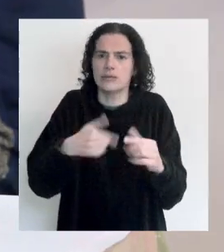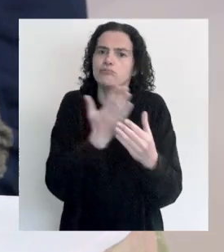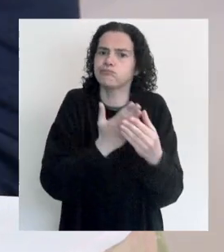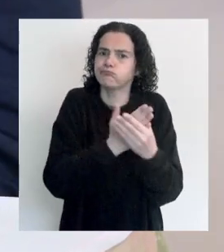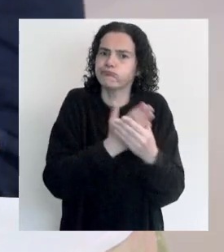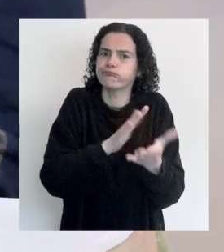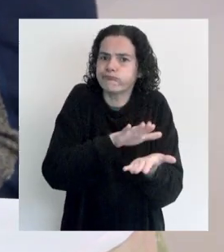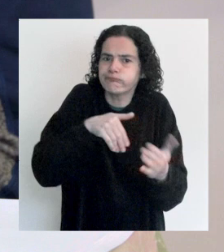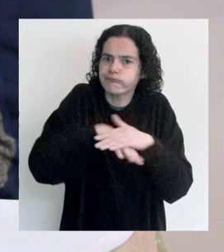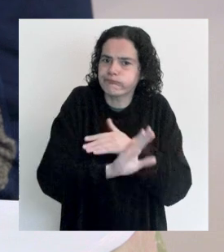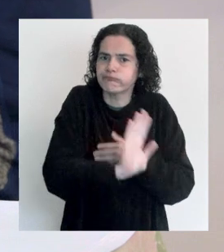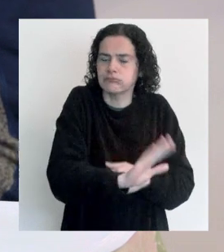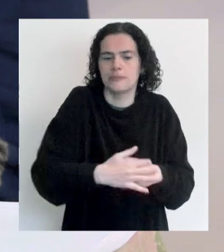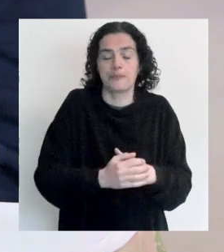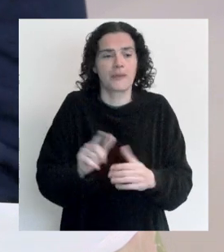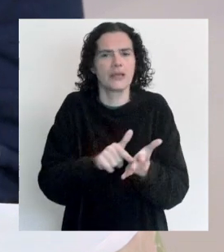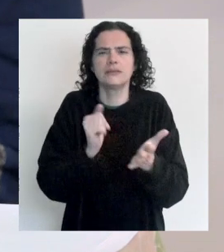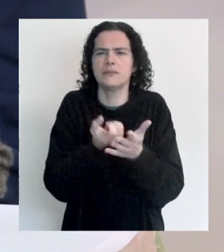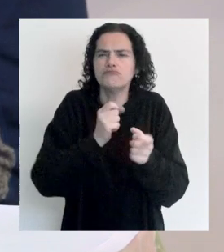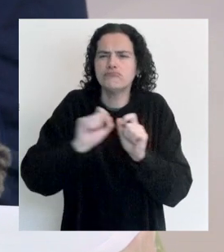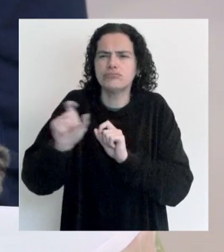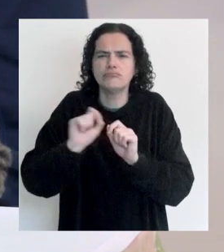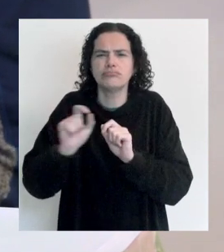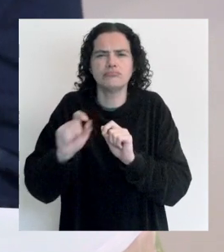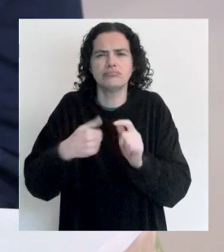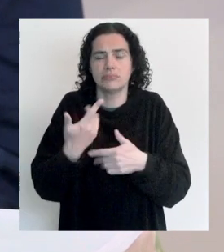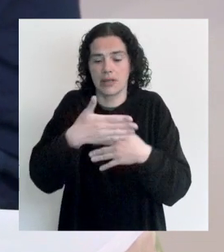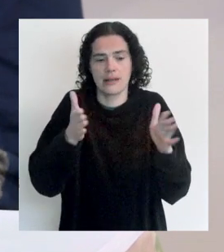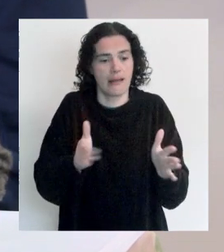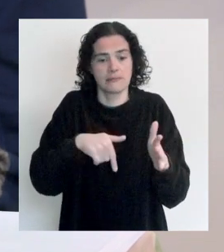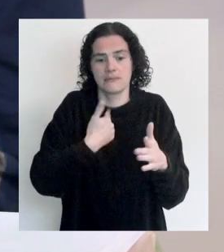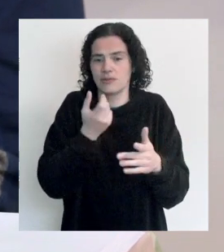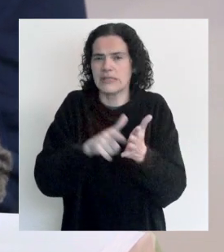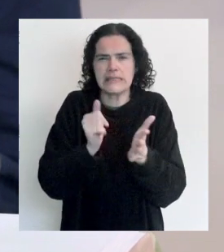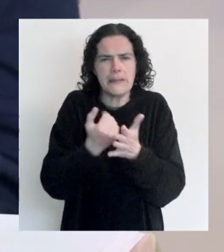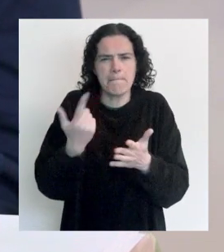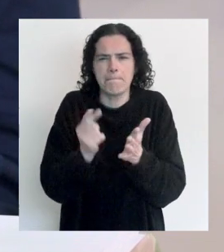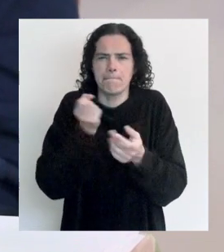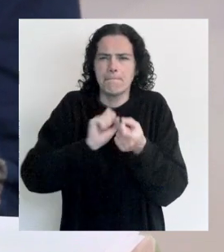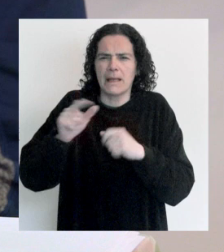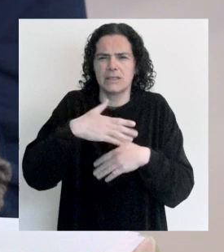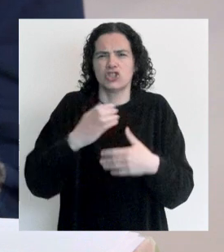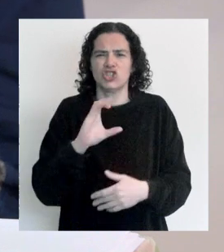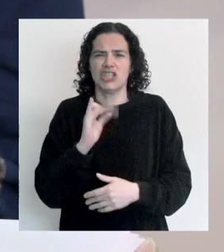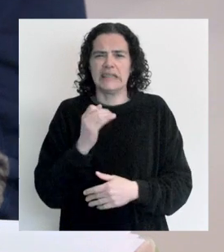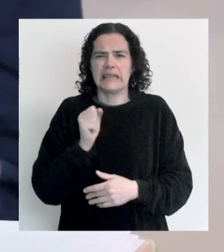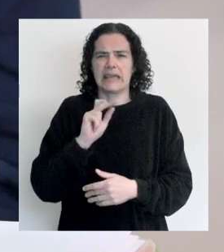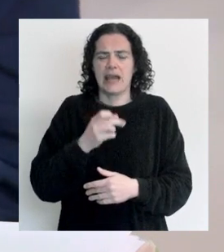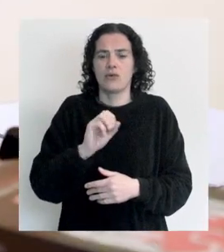gets published. Was always sent in what I call the Grigley box, the magical kind of Grigley box to